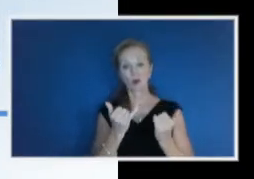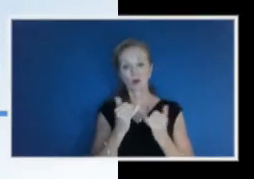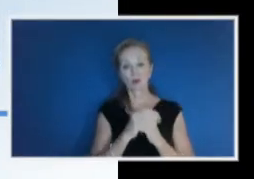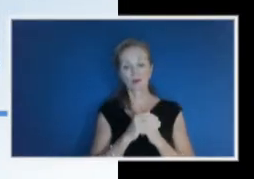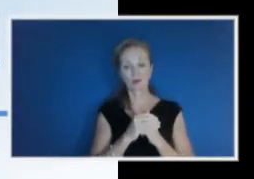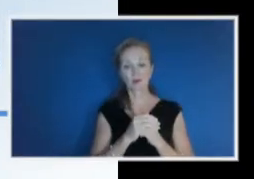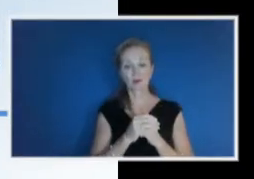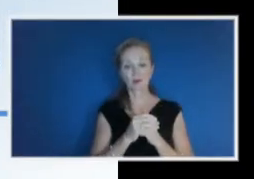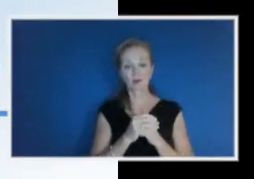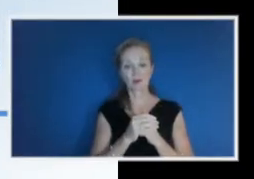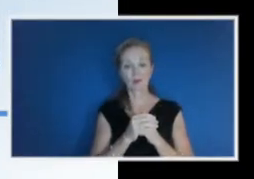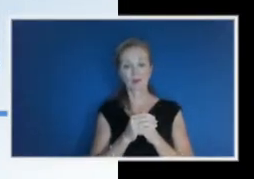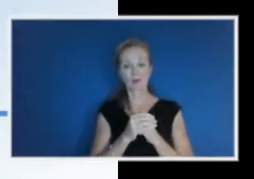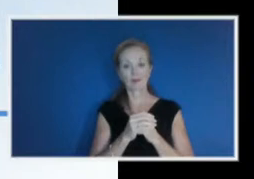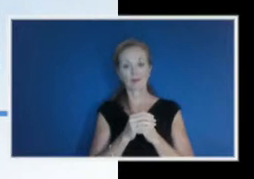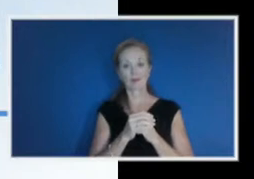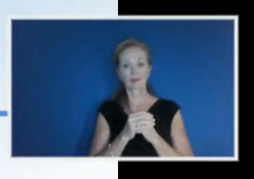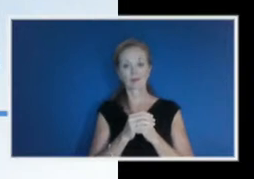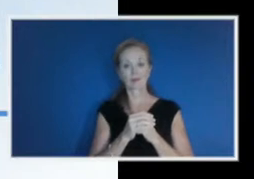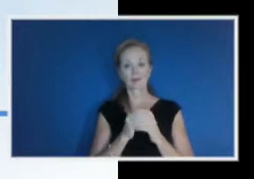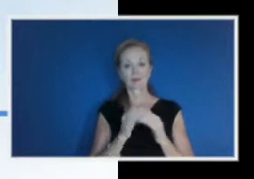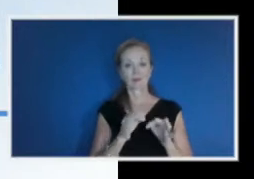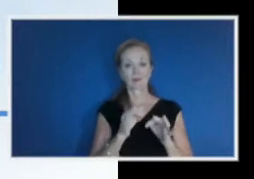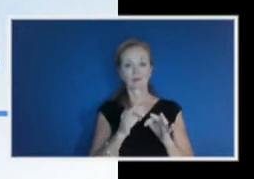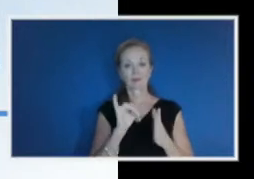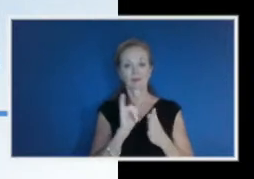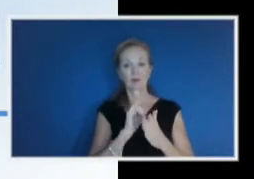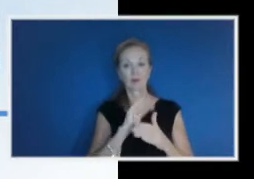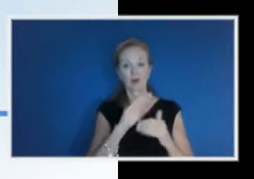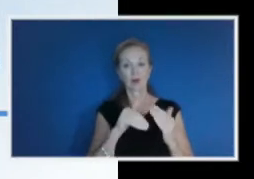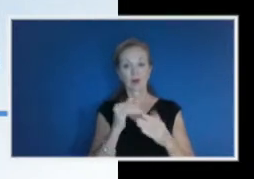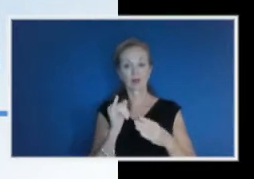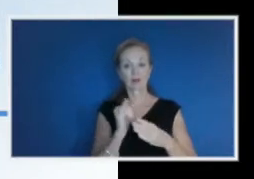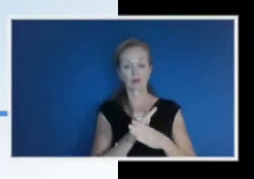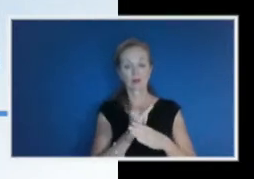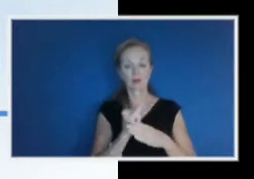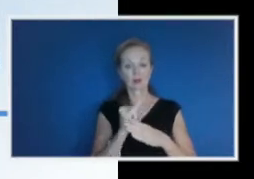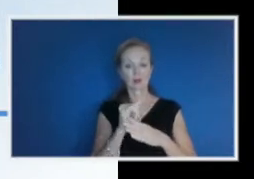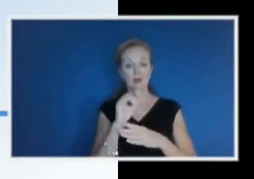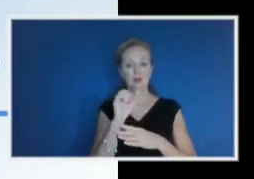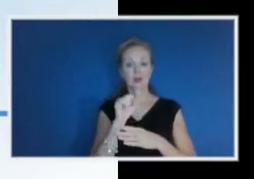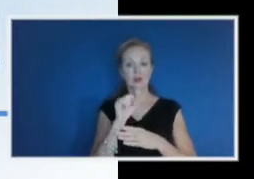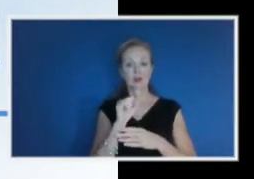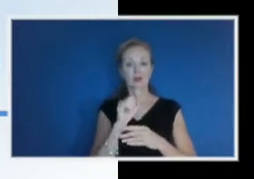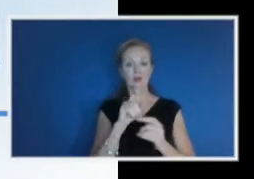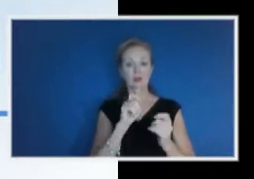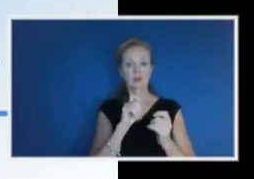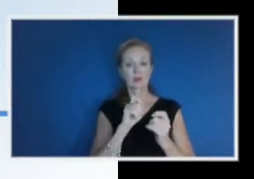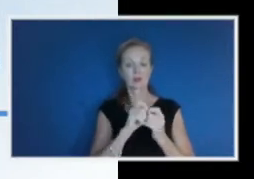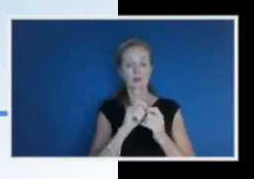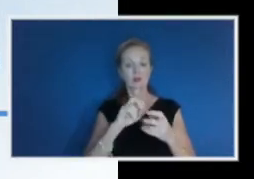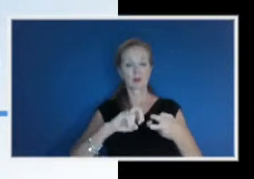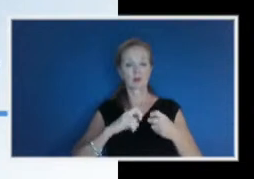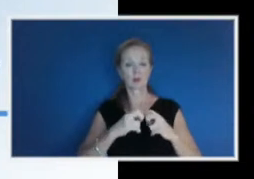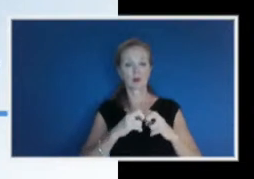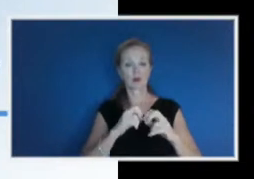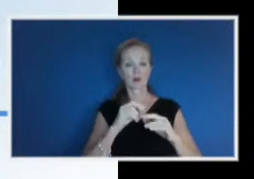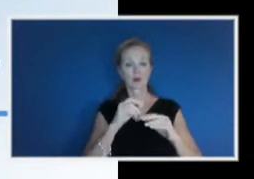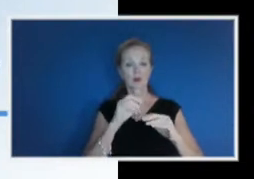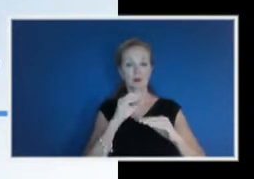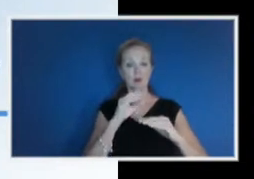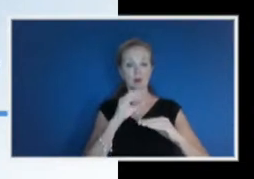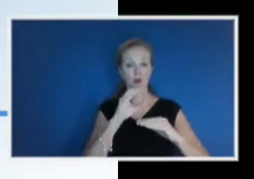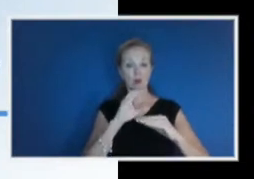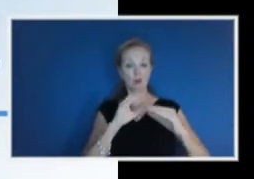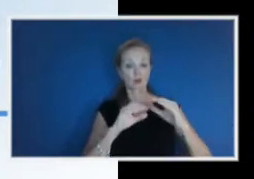suggesting extending that to all industries. Yes, of course, it's a particularly problem in construction, but it's a